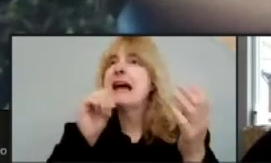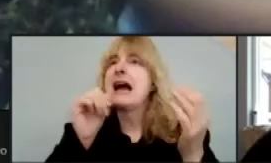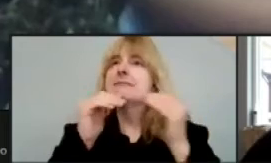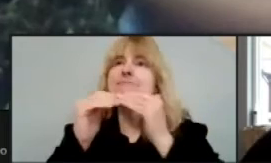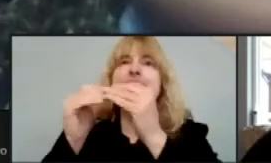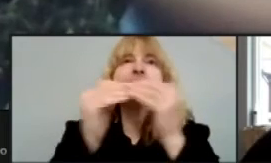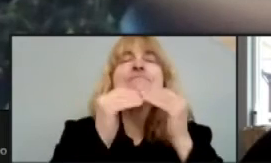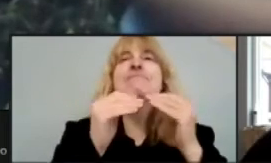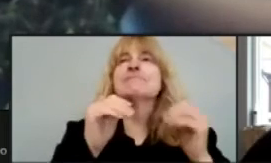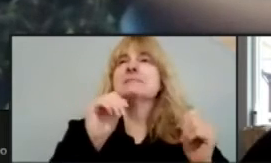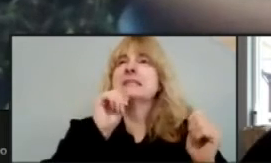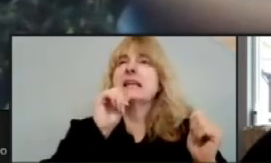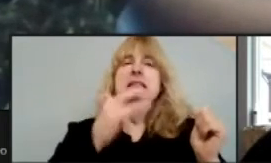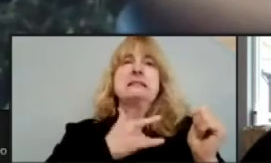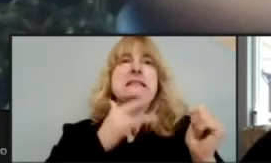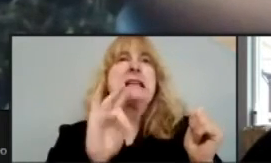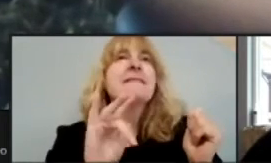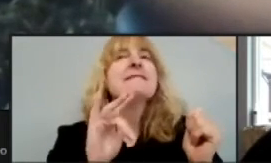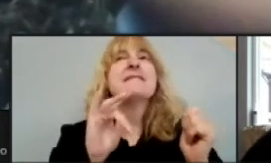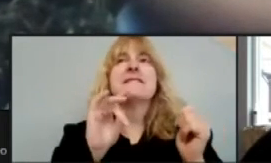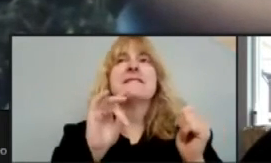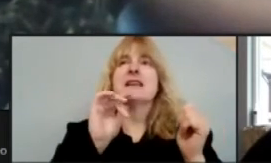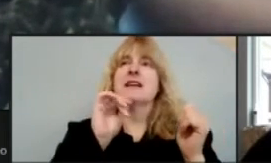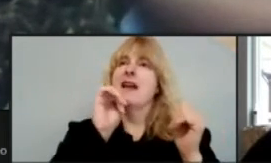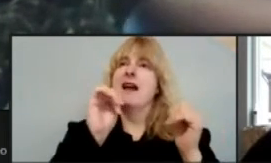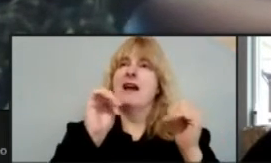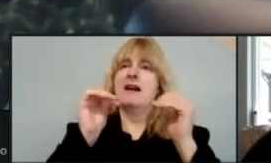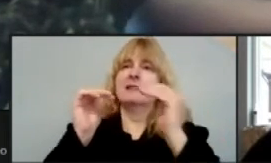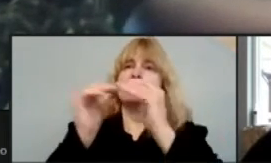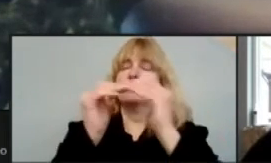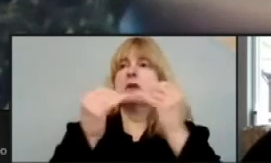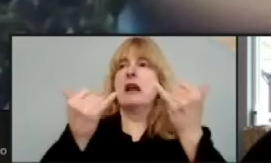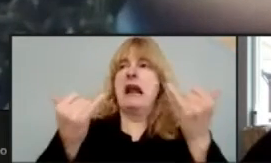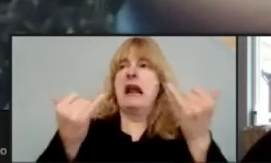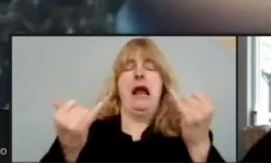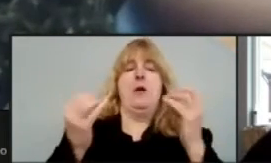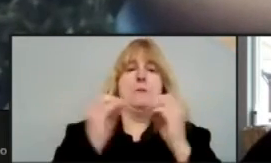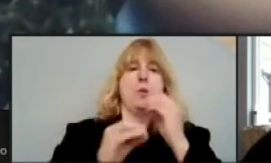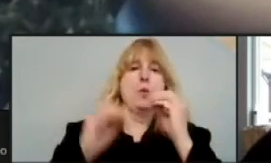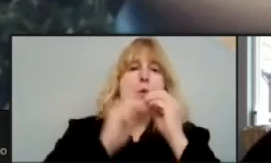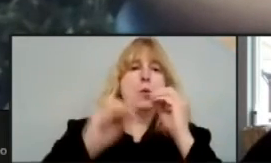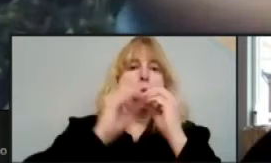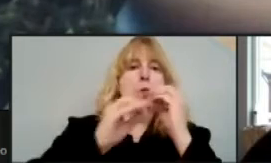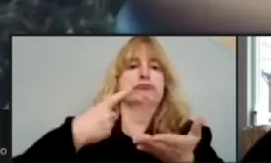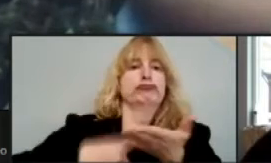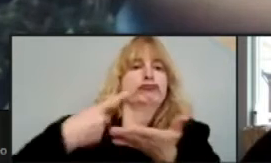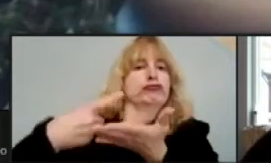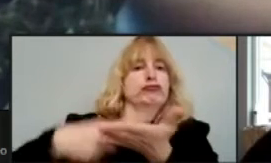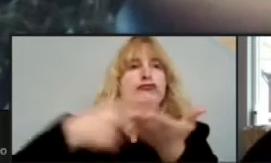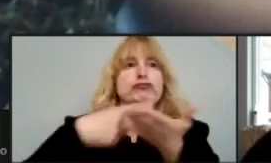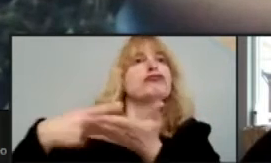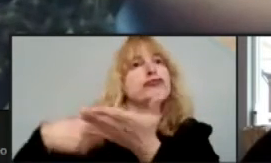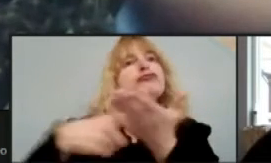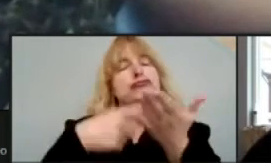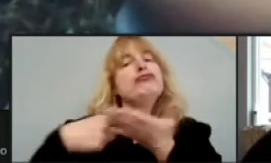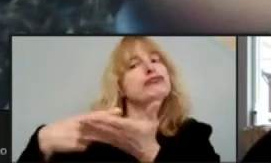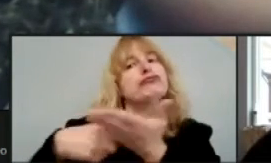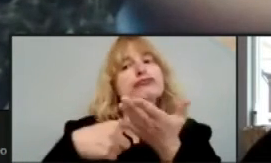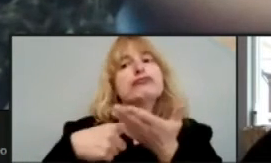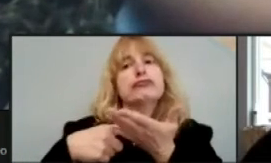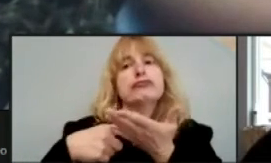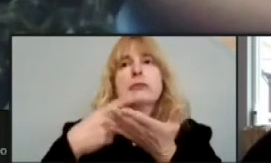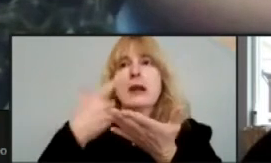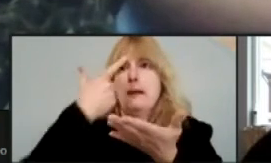insensitivity, the inequities are now being discussed more consistently because